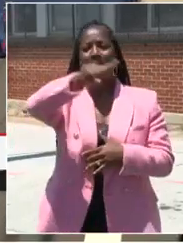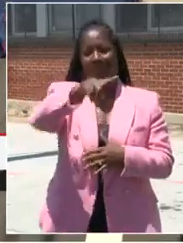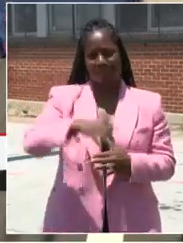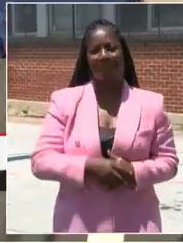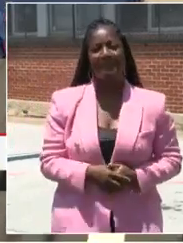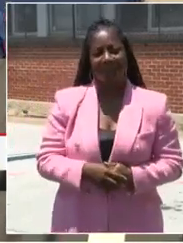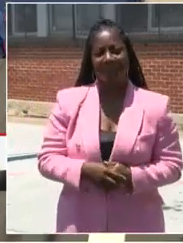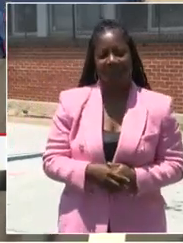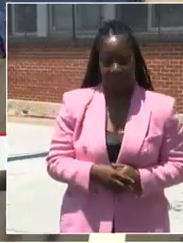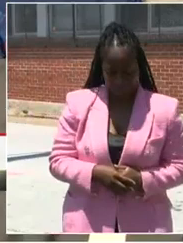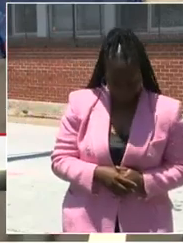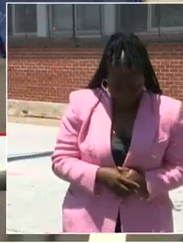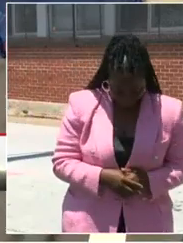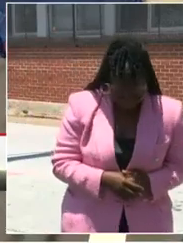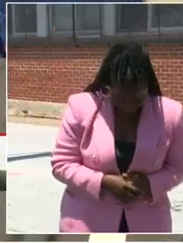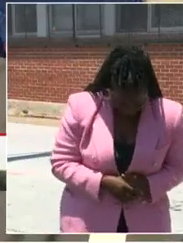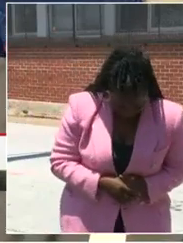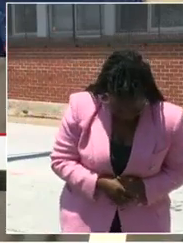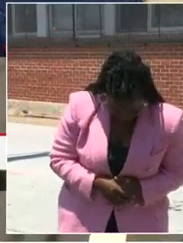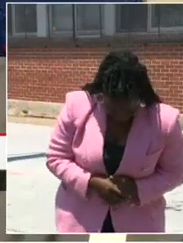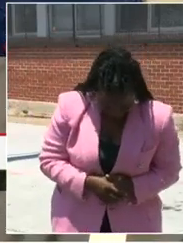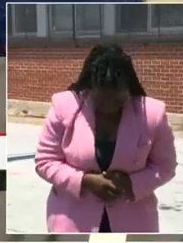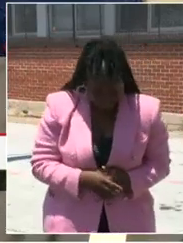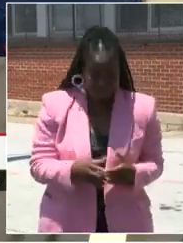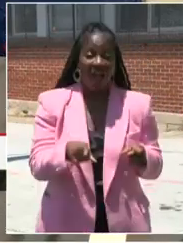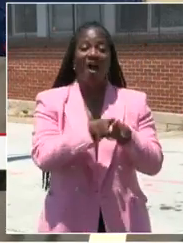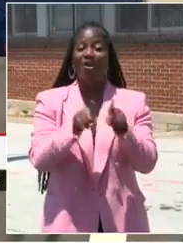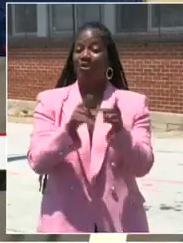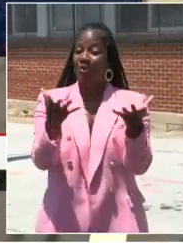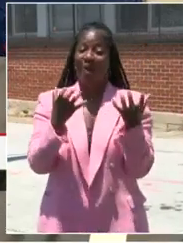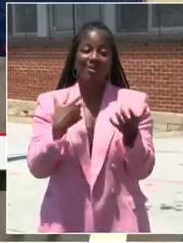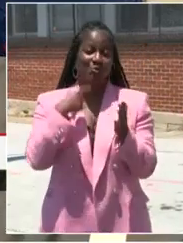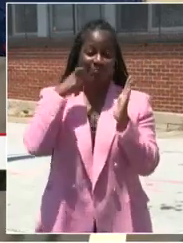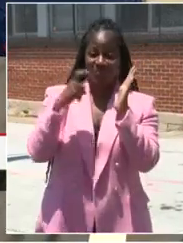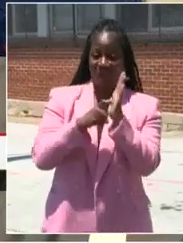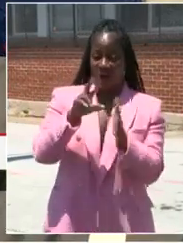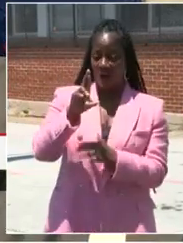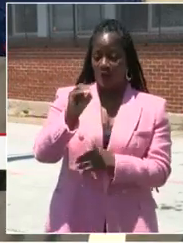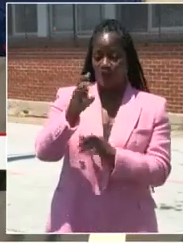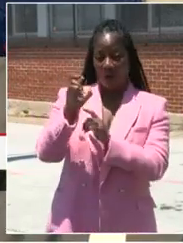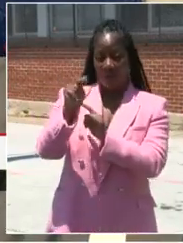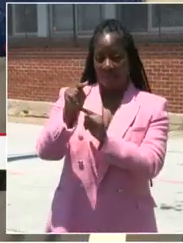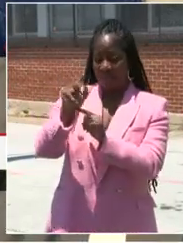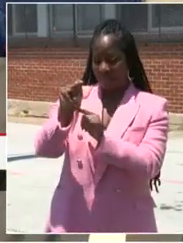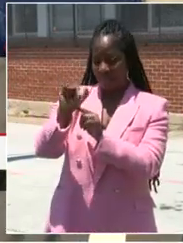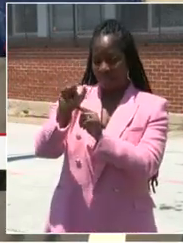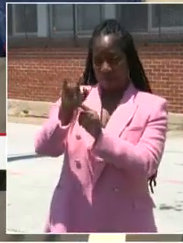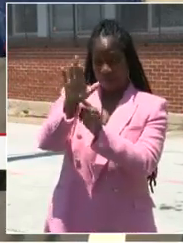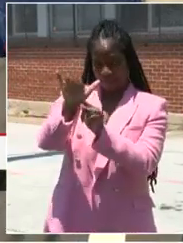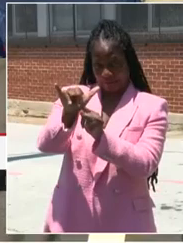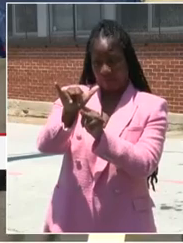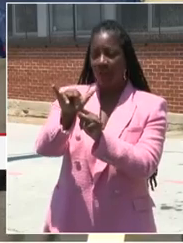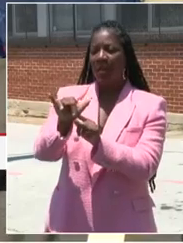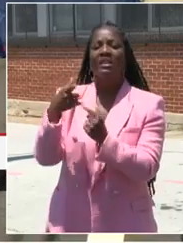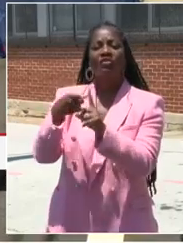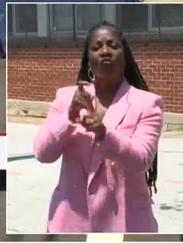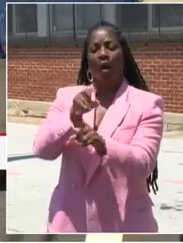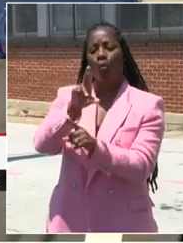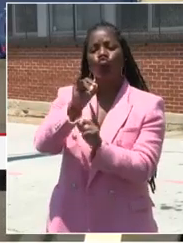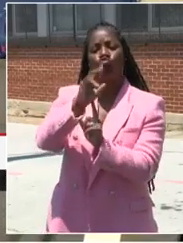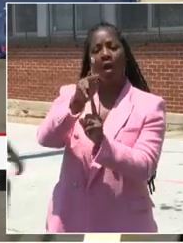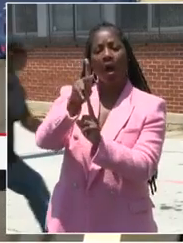I also want to acknowledge Robin Timmy, who comes from Rock Now, and